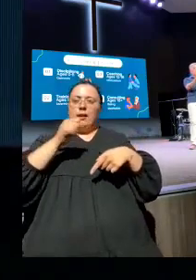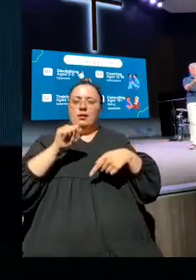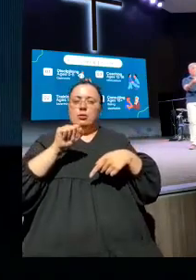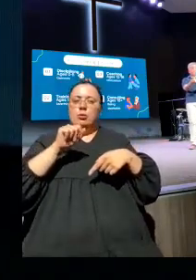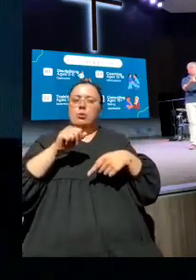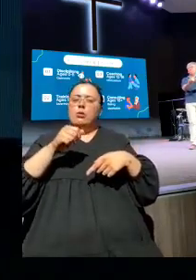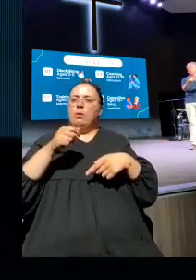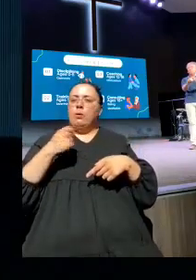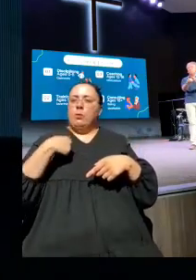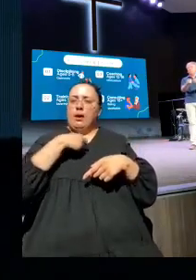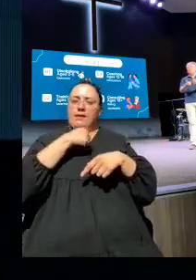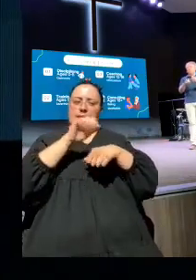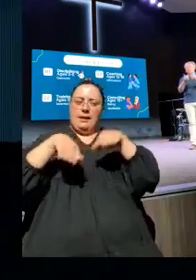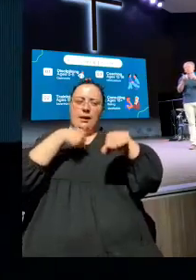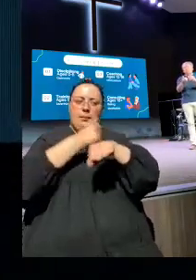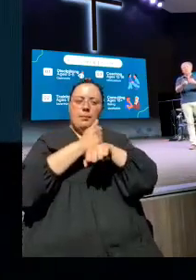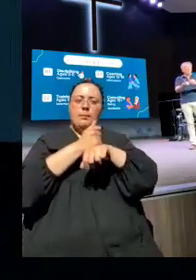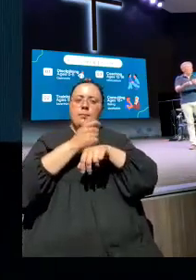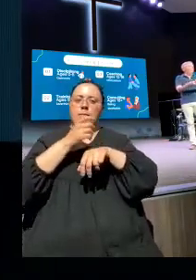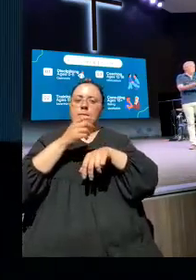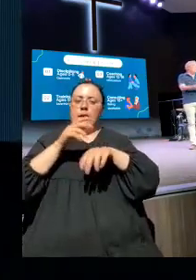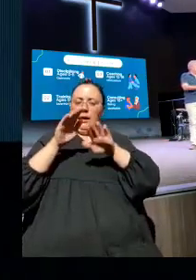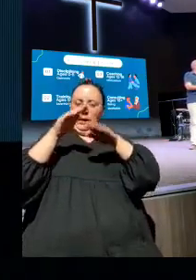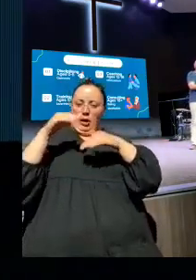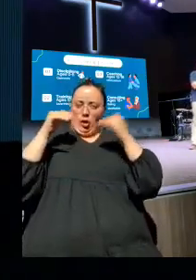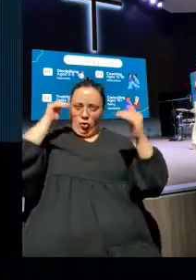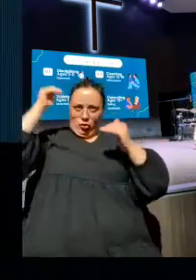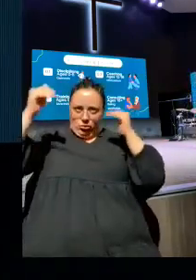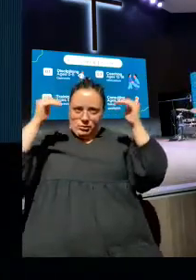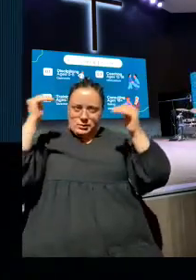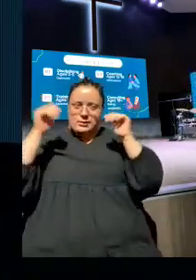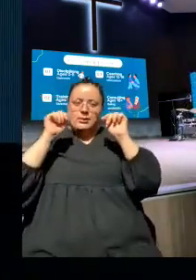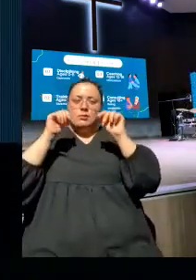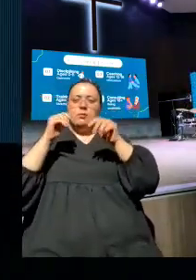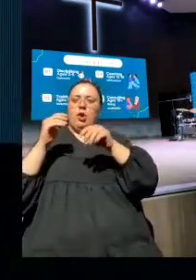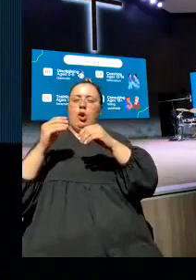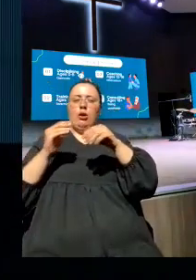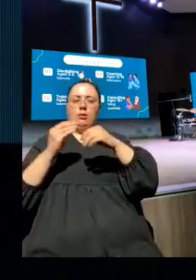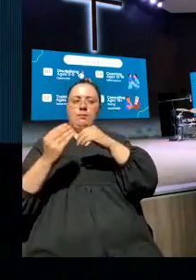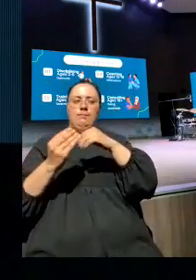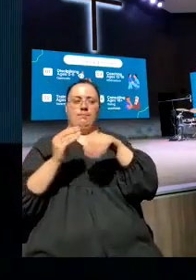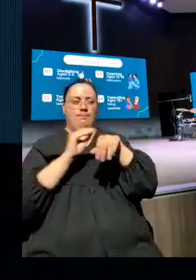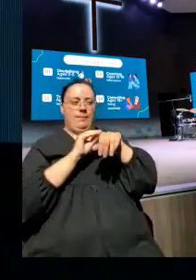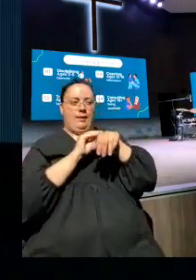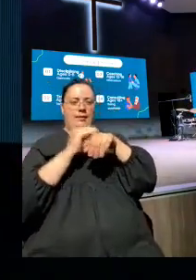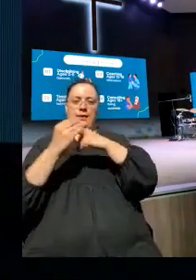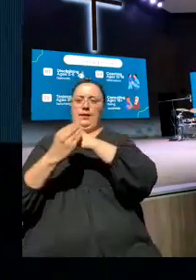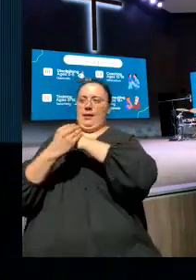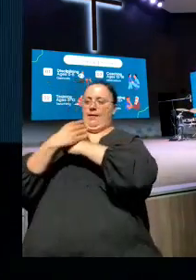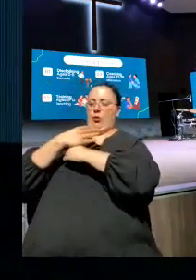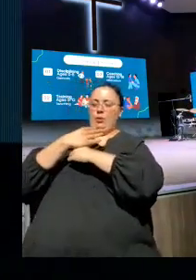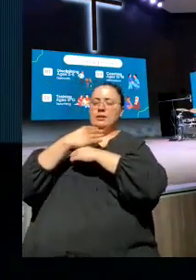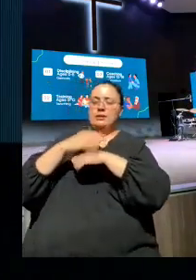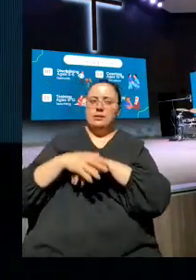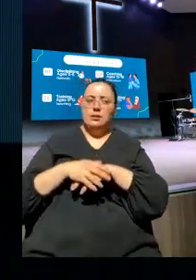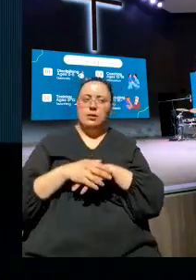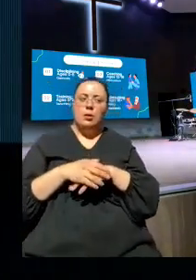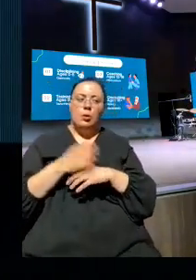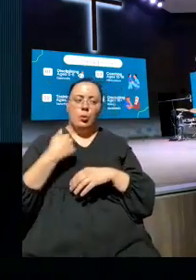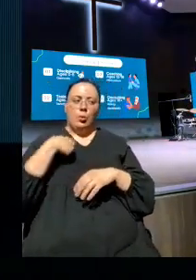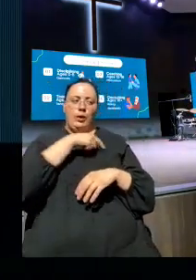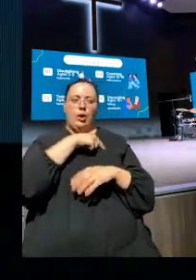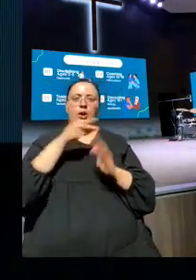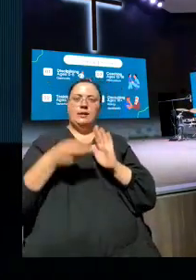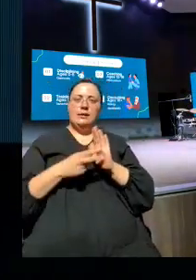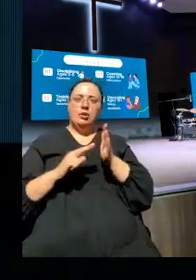into their lives. Whether it's in faith groups designed for teenagers or relationships in which they touch base, we're intentionally